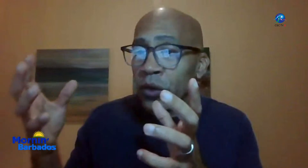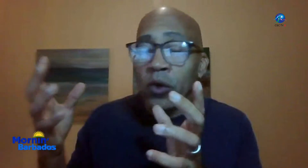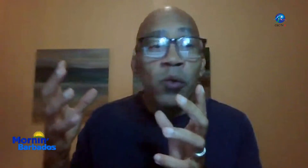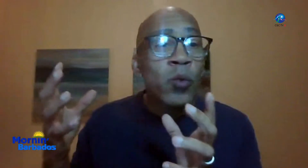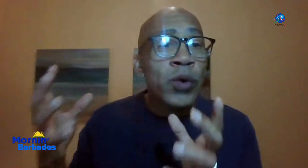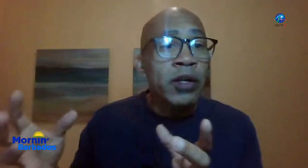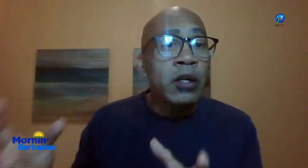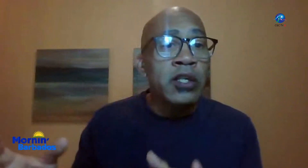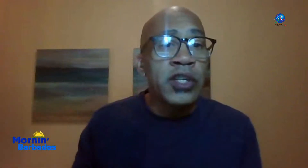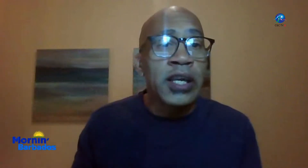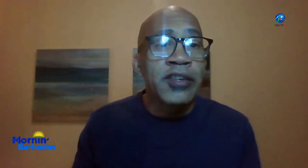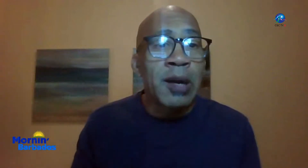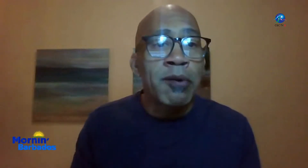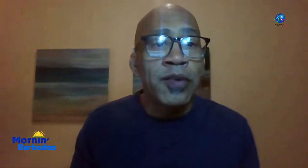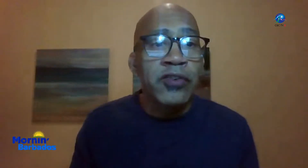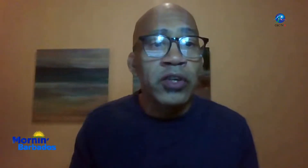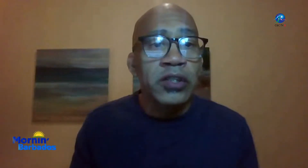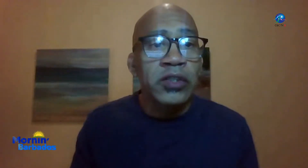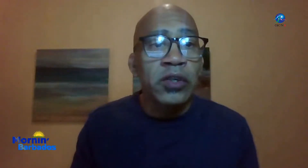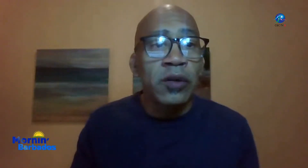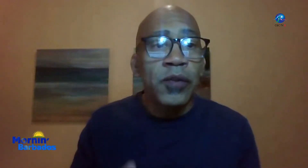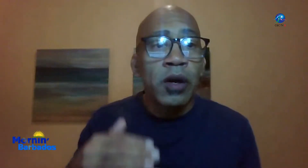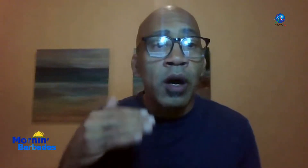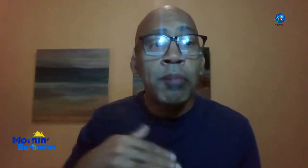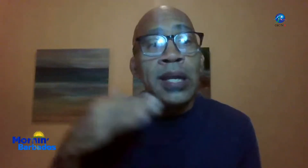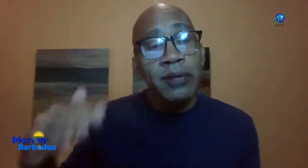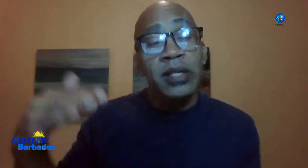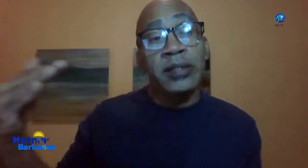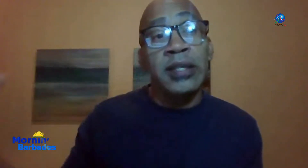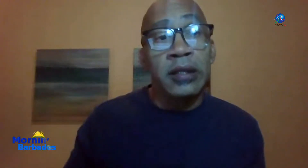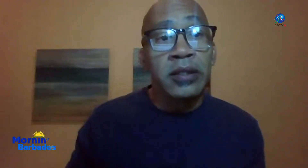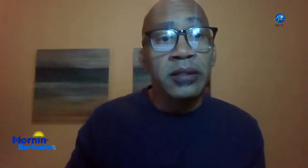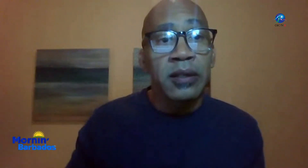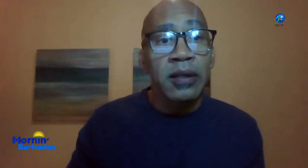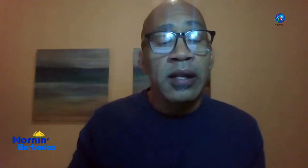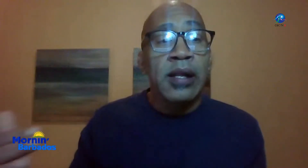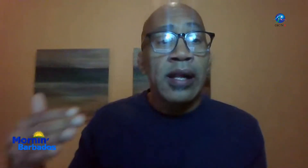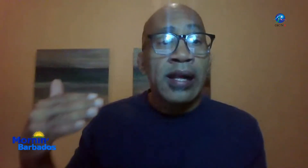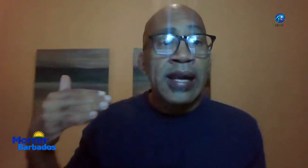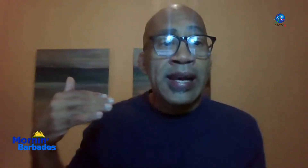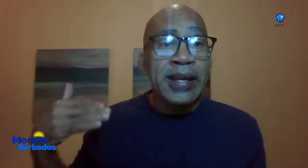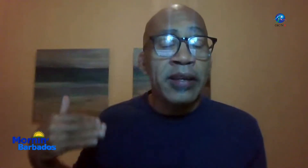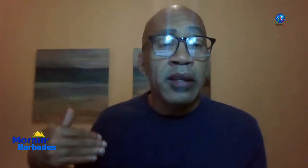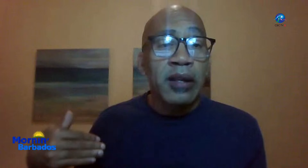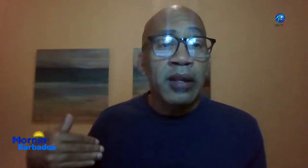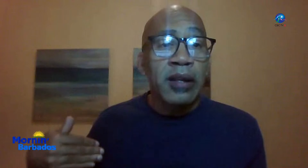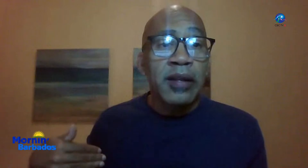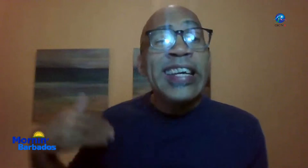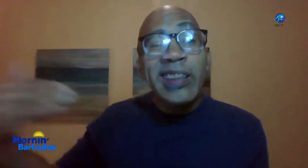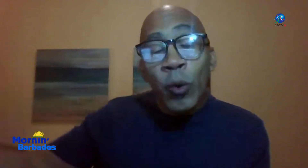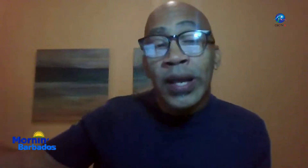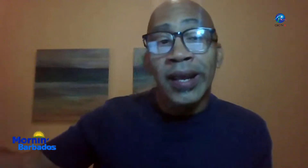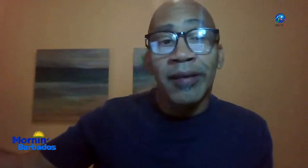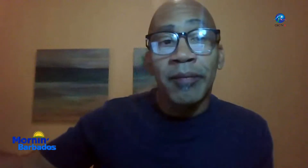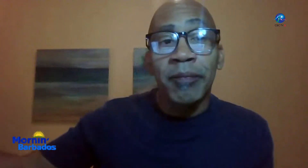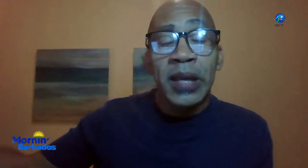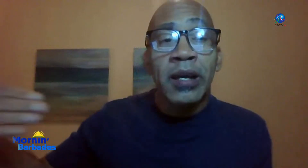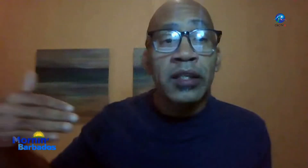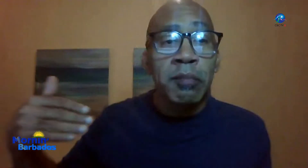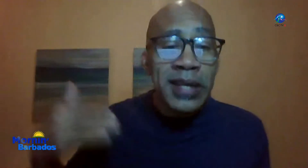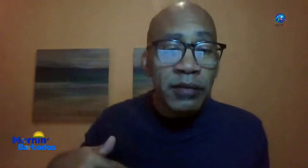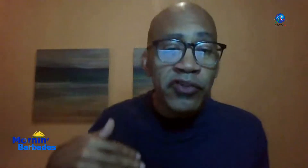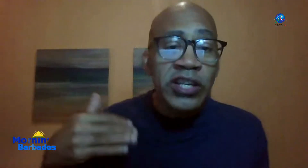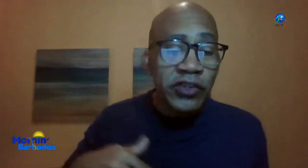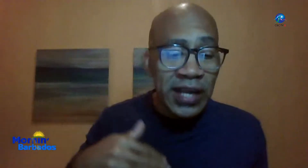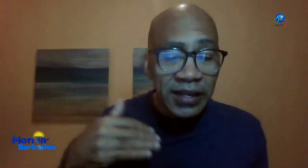lifetime. So we're encouraging HR professionals to up-level their skills and lead the